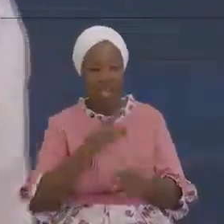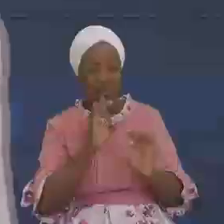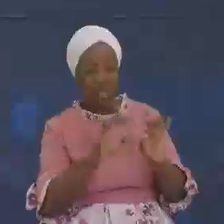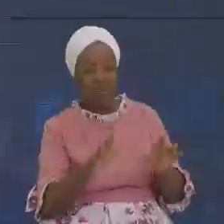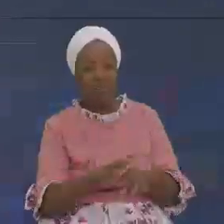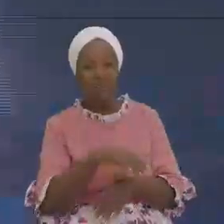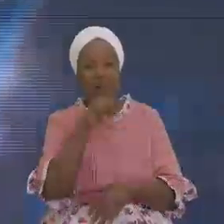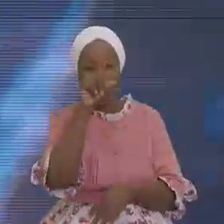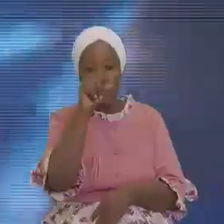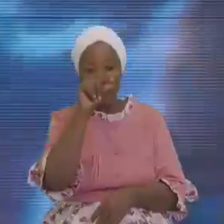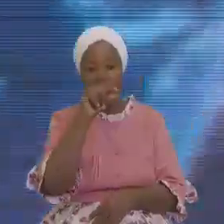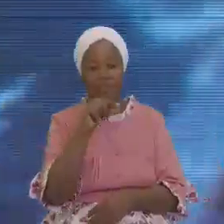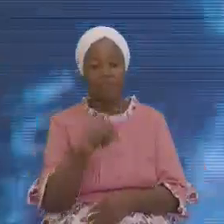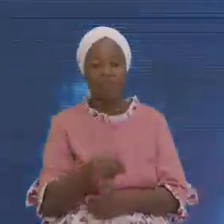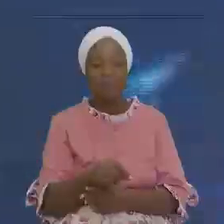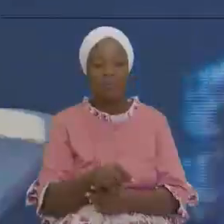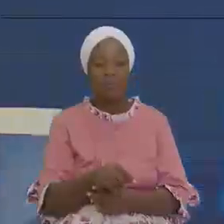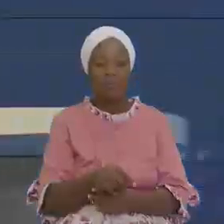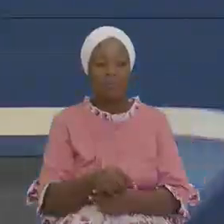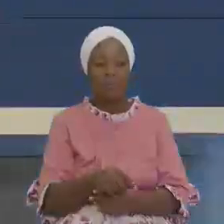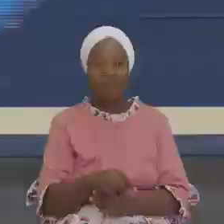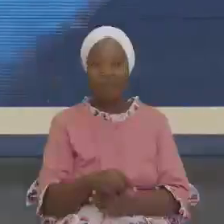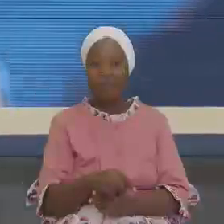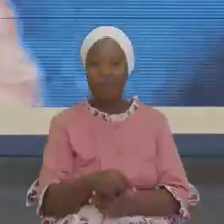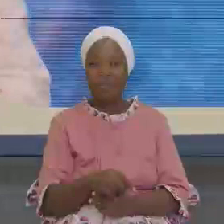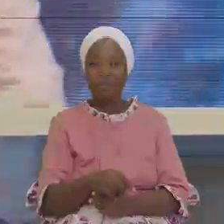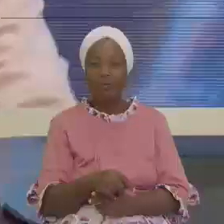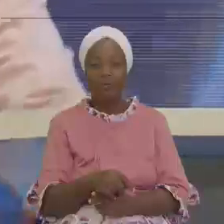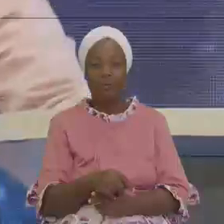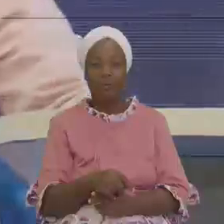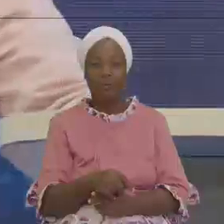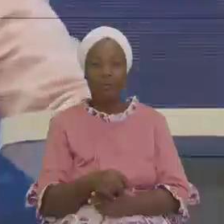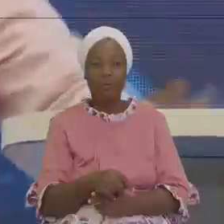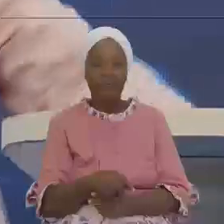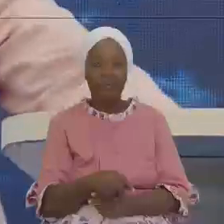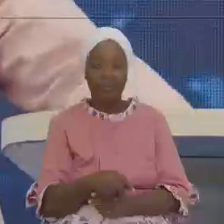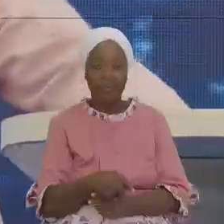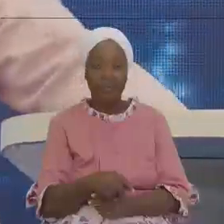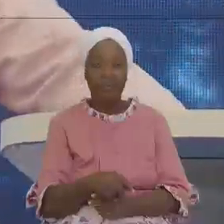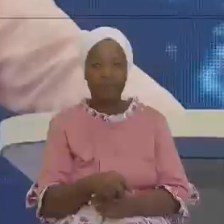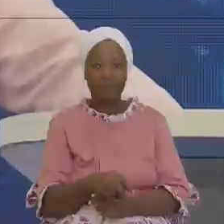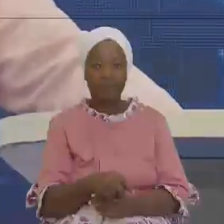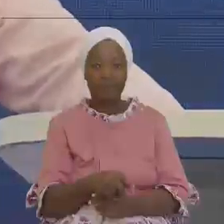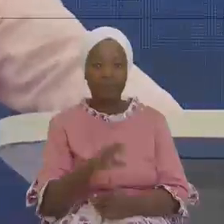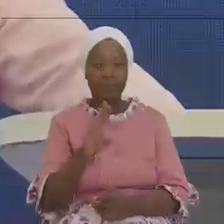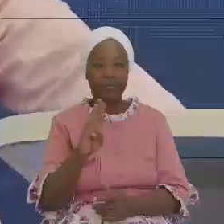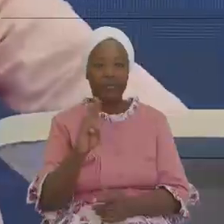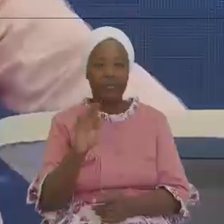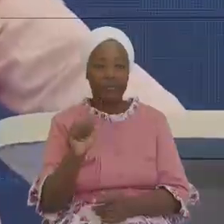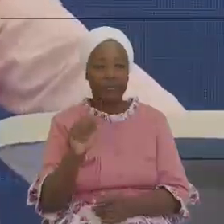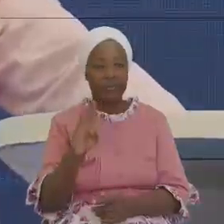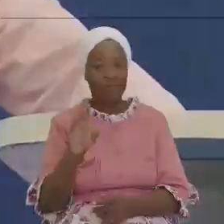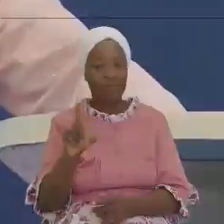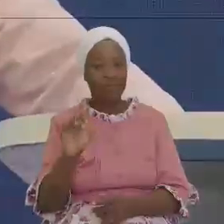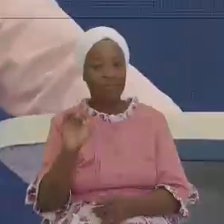Yeah. Babylon. The whole